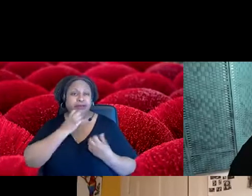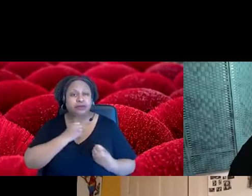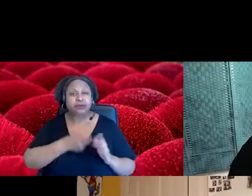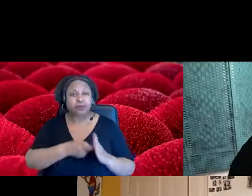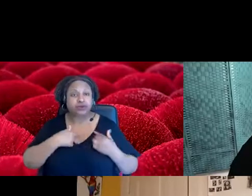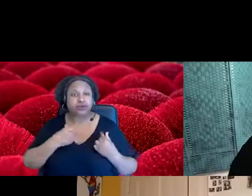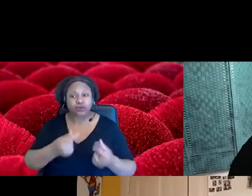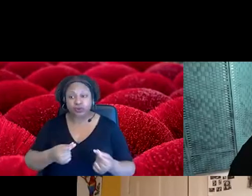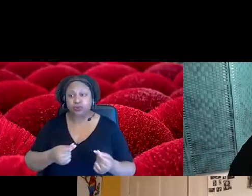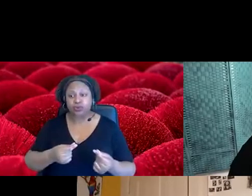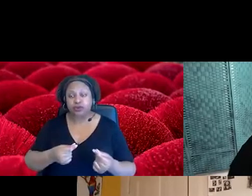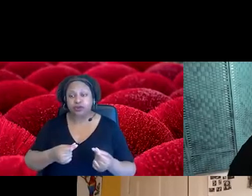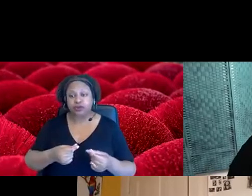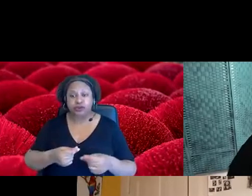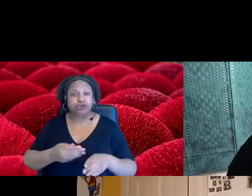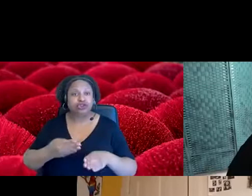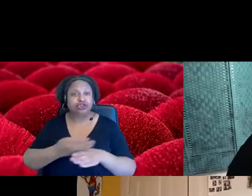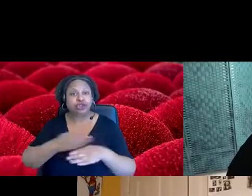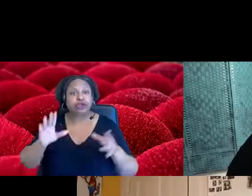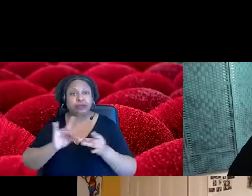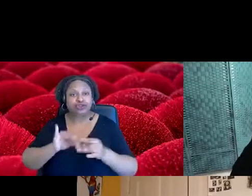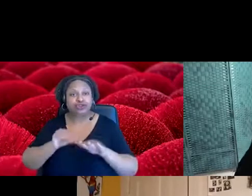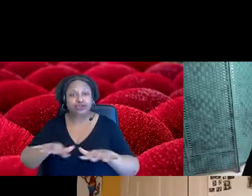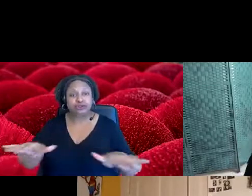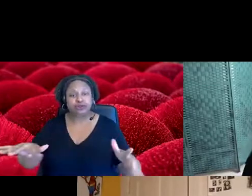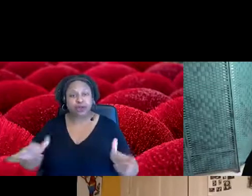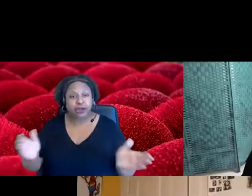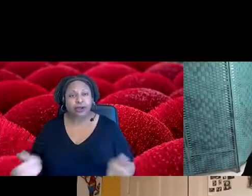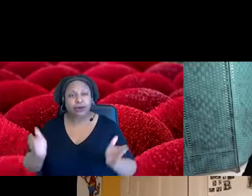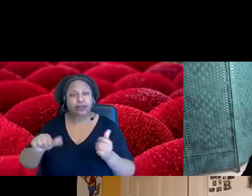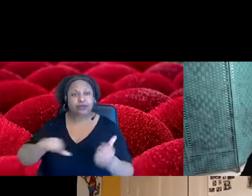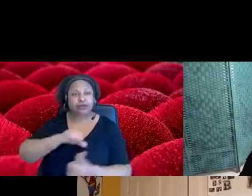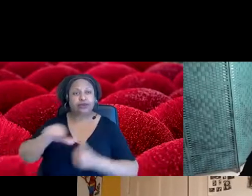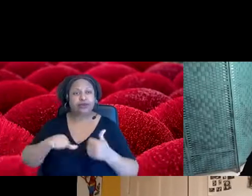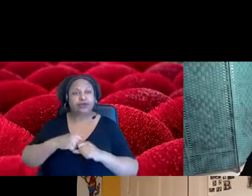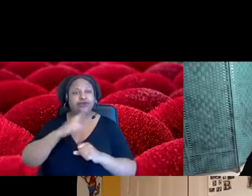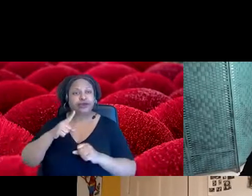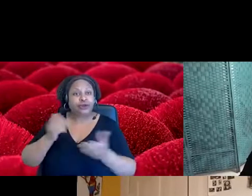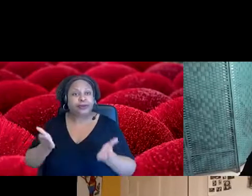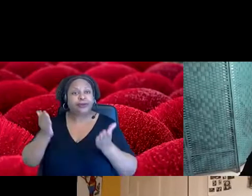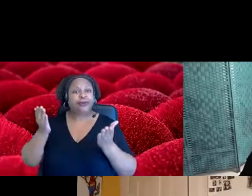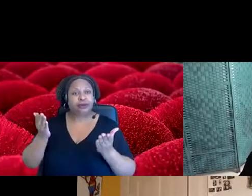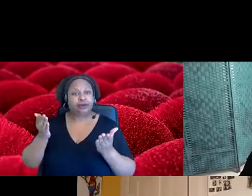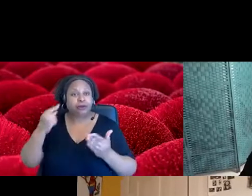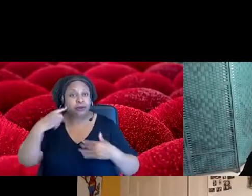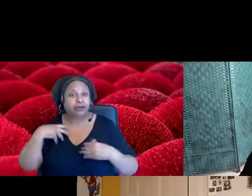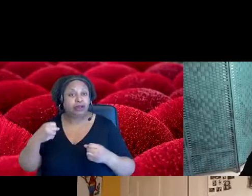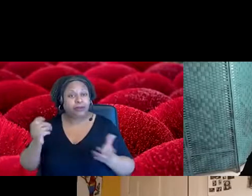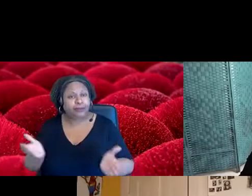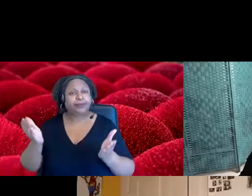share this type of this, share this message of elevating each other's minds for mental health. There's a huge